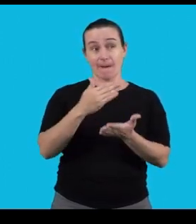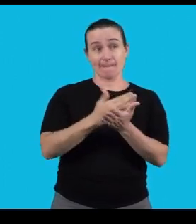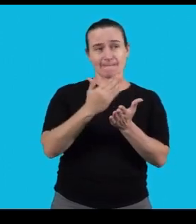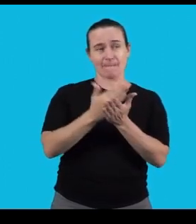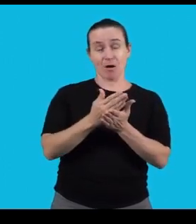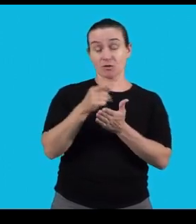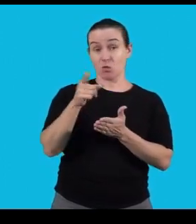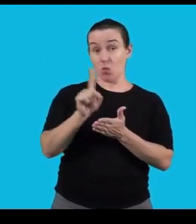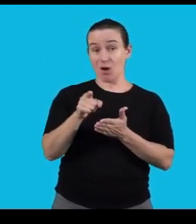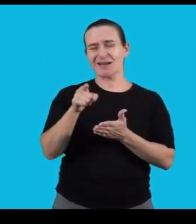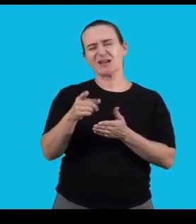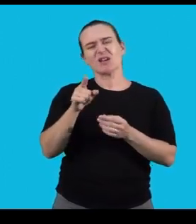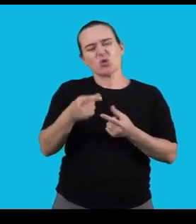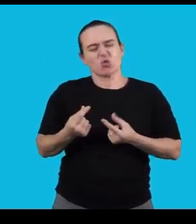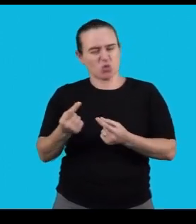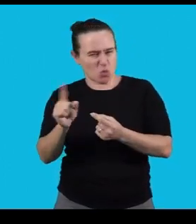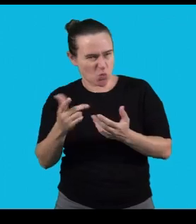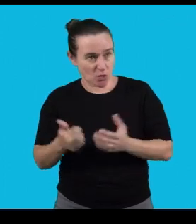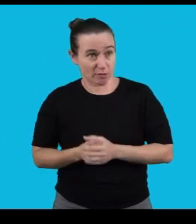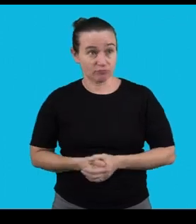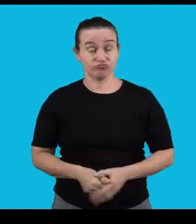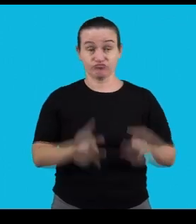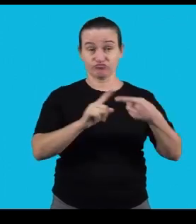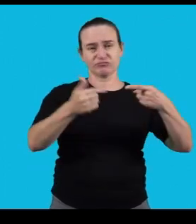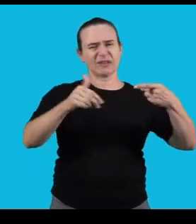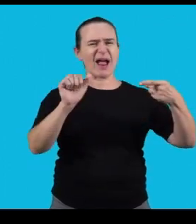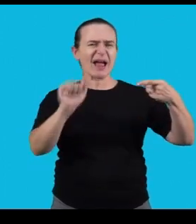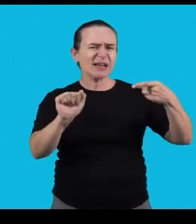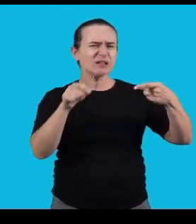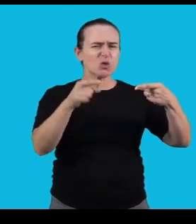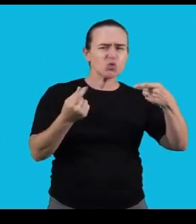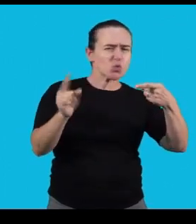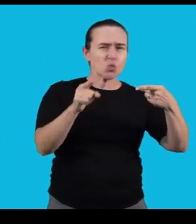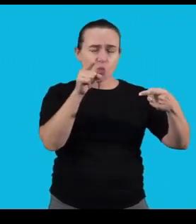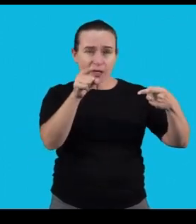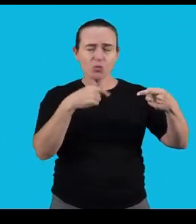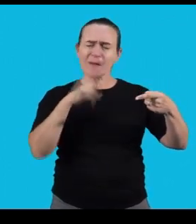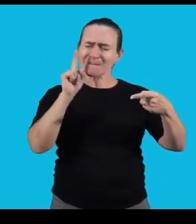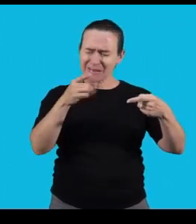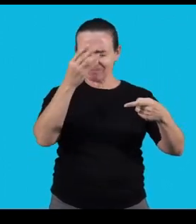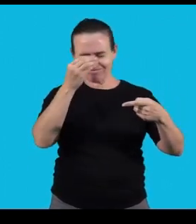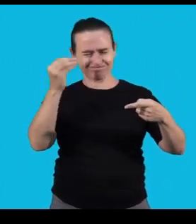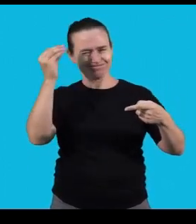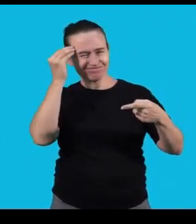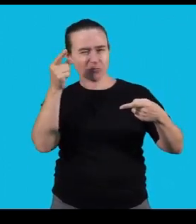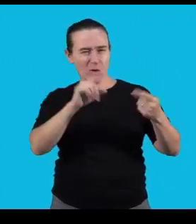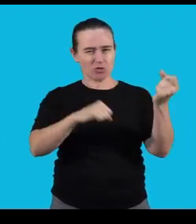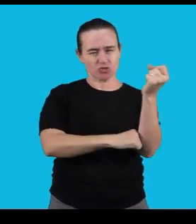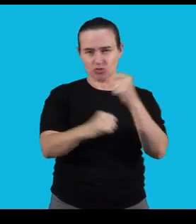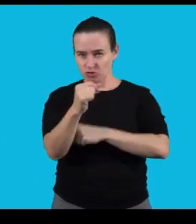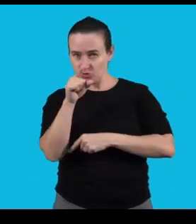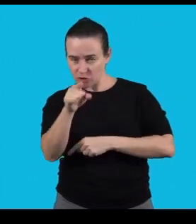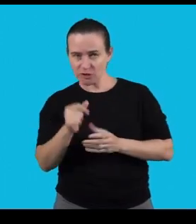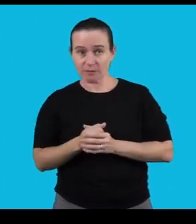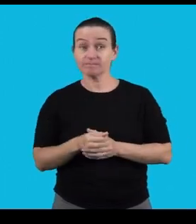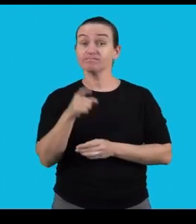2.4.1, give one function of part A. So you look at part A, you must be able to know the structure itself before